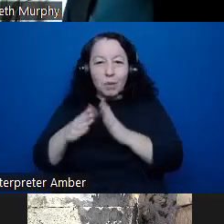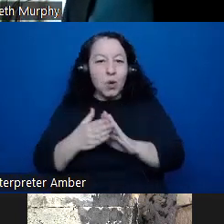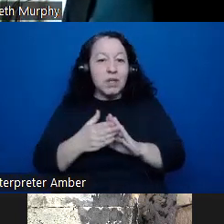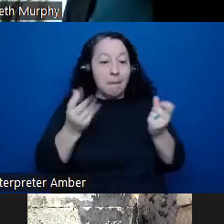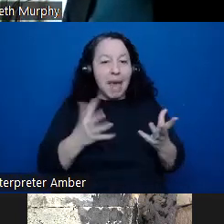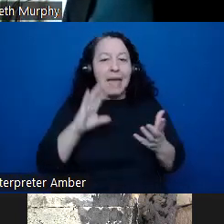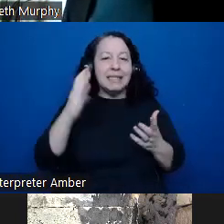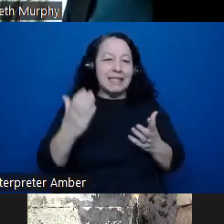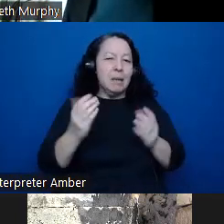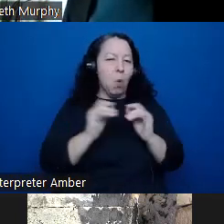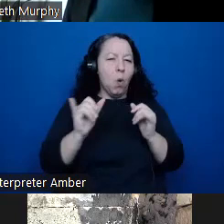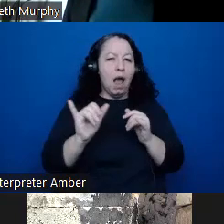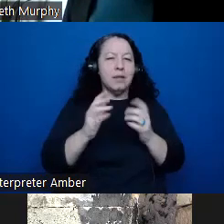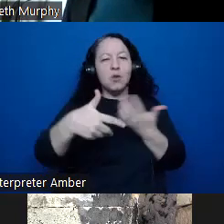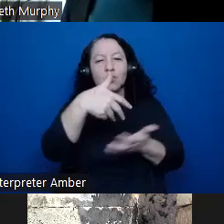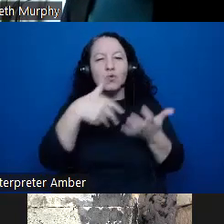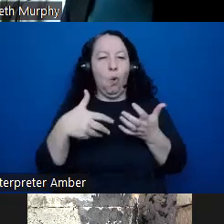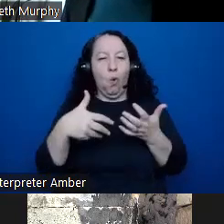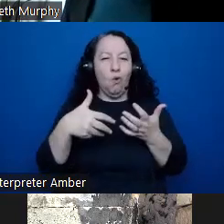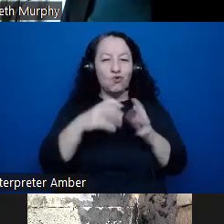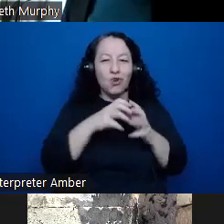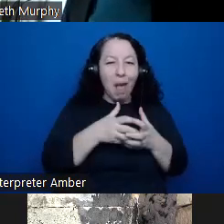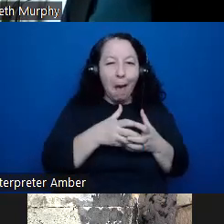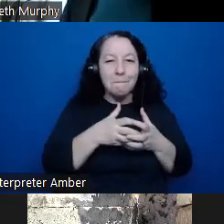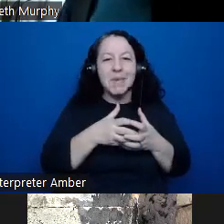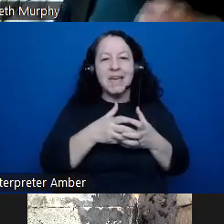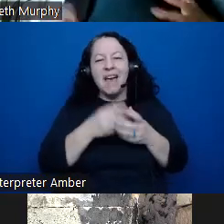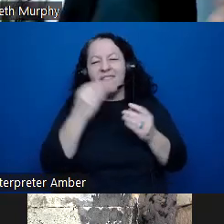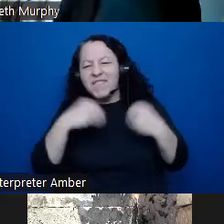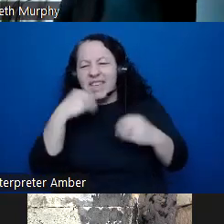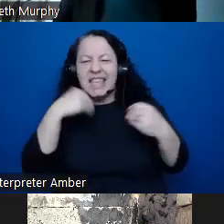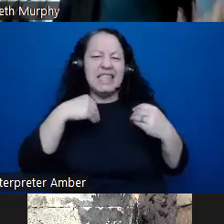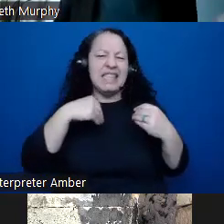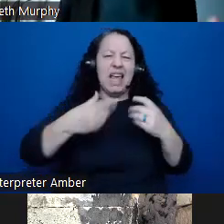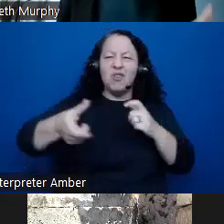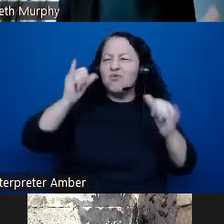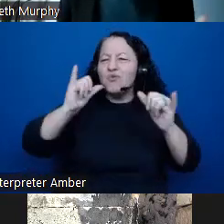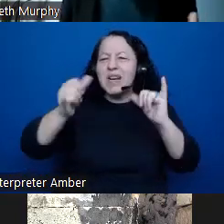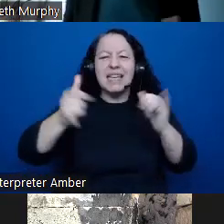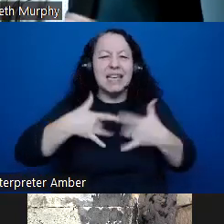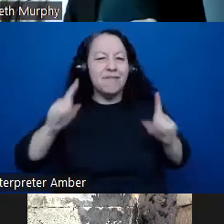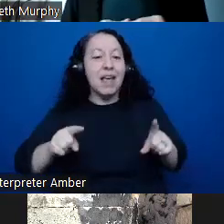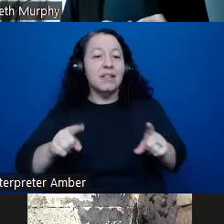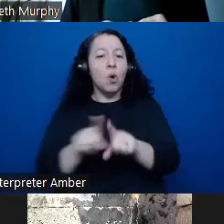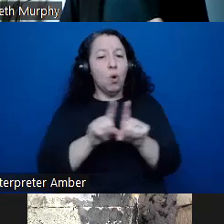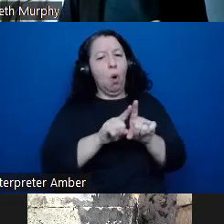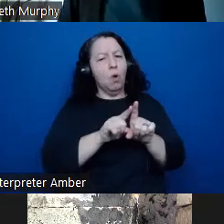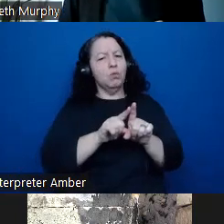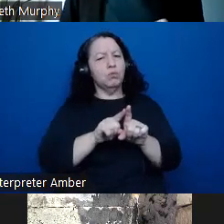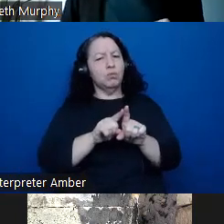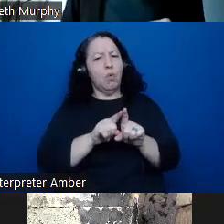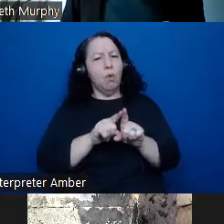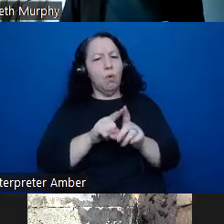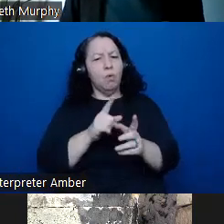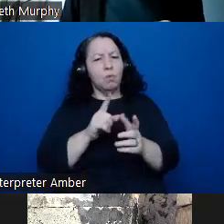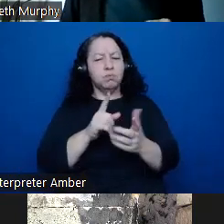club with feasts and drinking events, while providing venues, of course, to develop political and business networks. They might